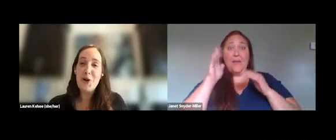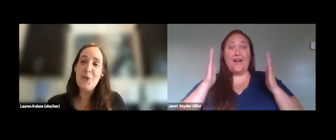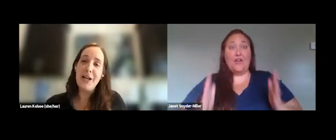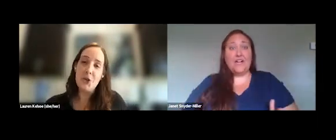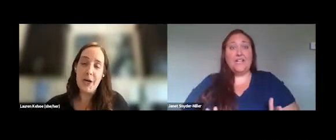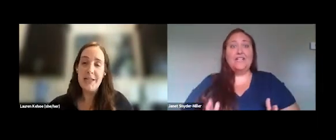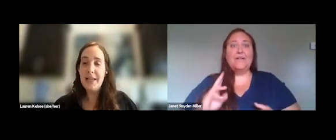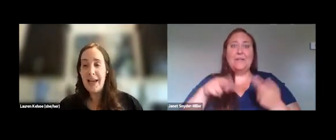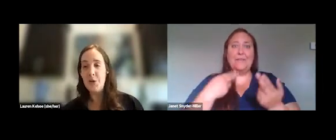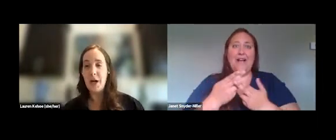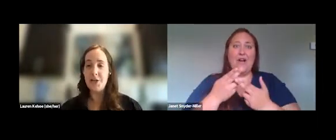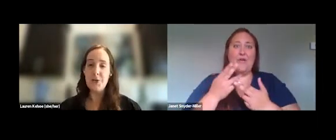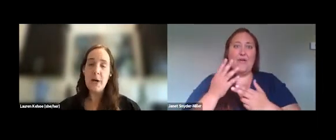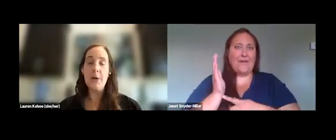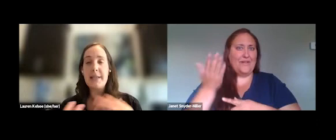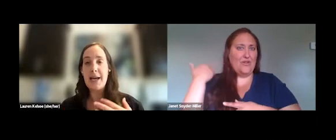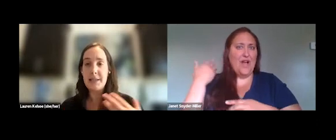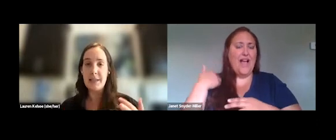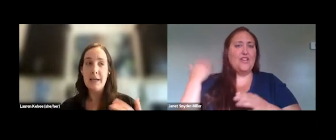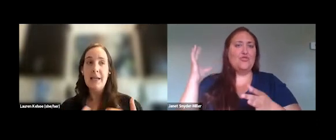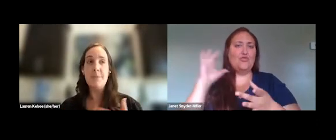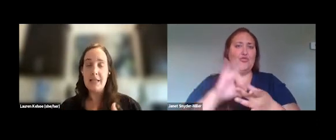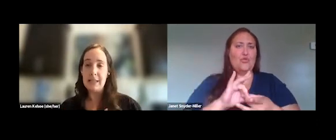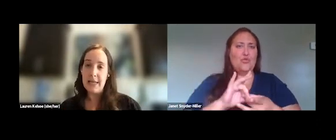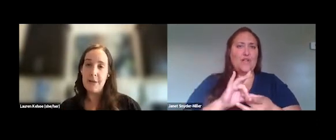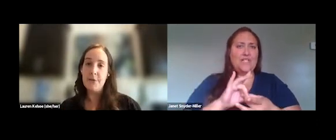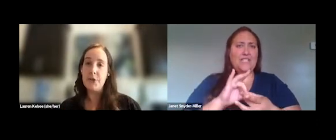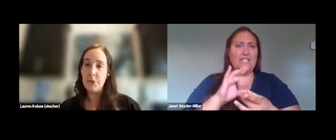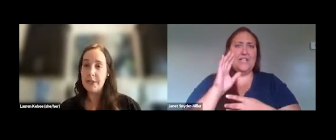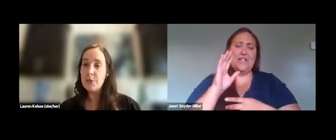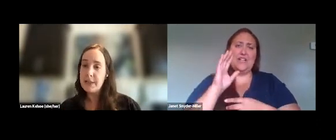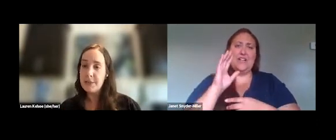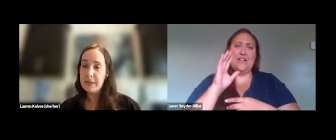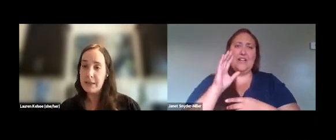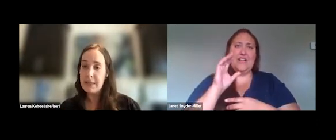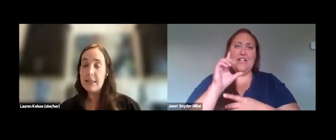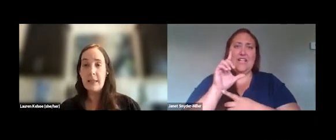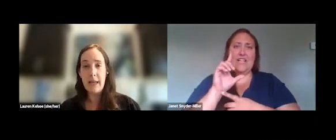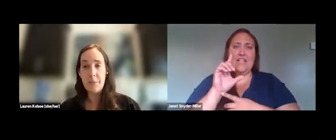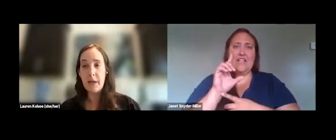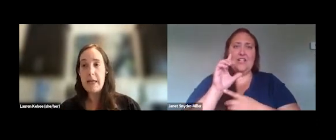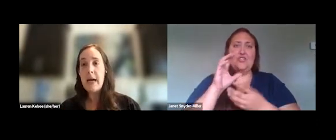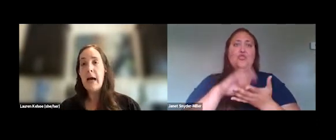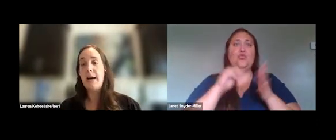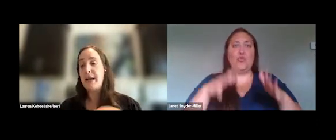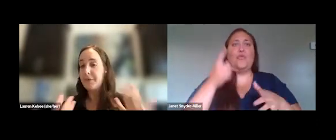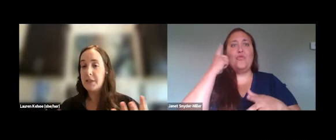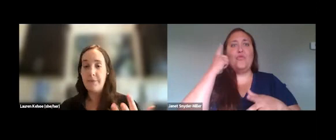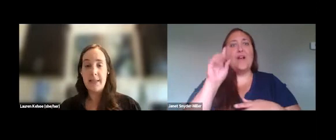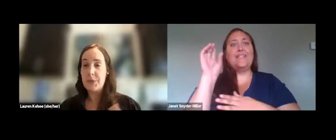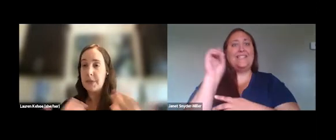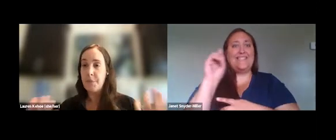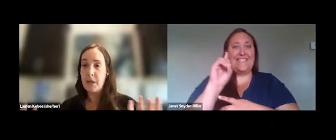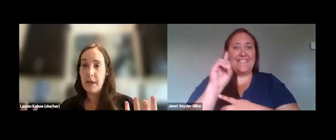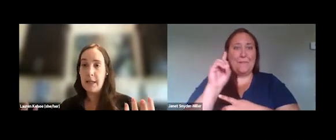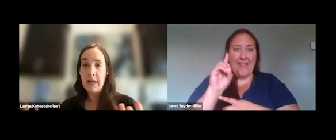years ago, when I joined NYU, I was asked to be the liaison for students with disabilities in the library. And I have to